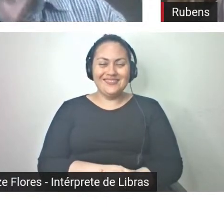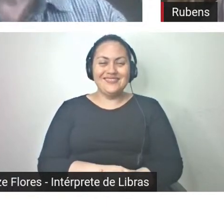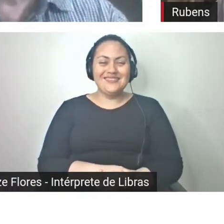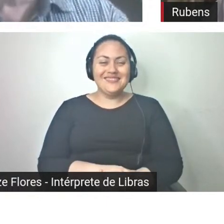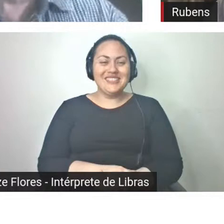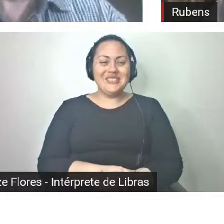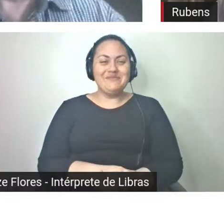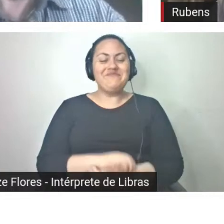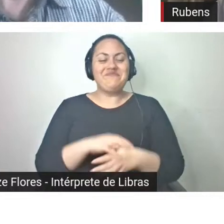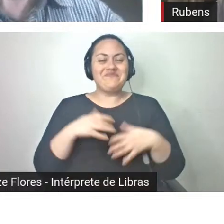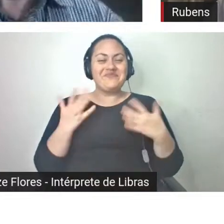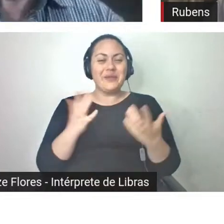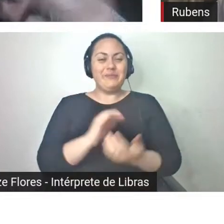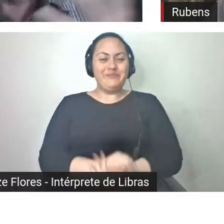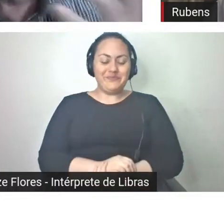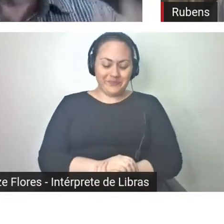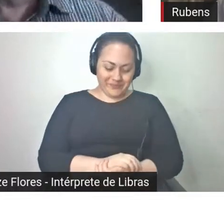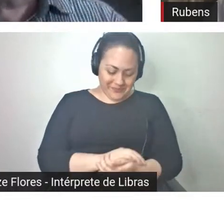Muito bem.